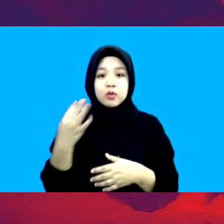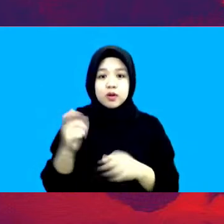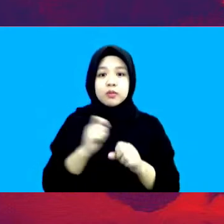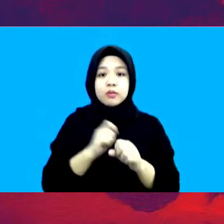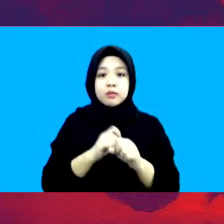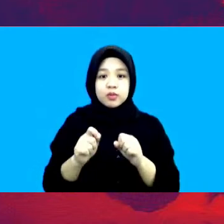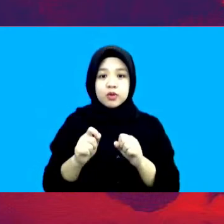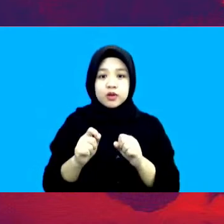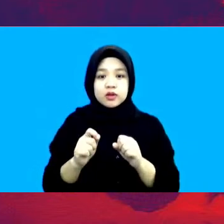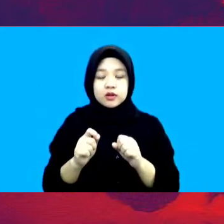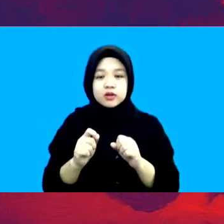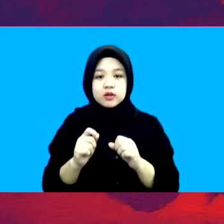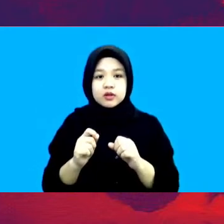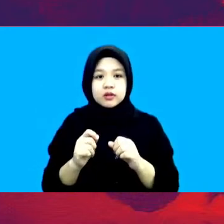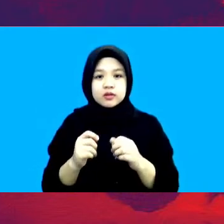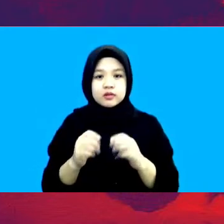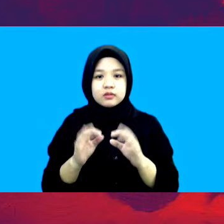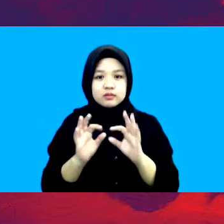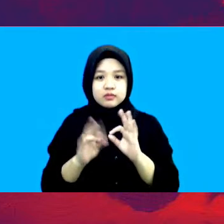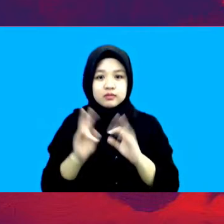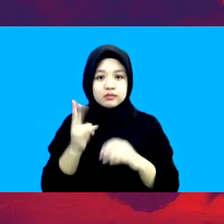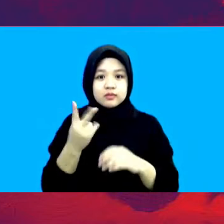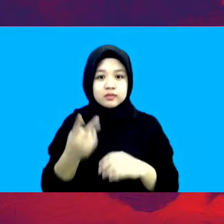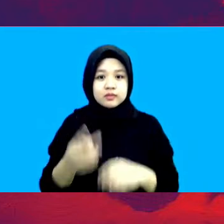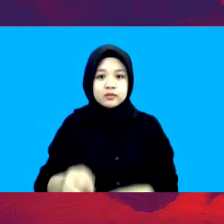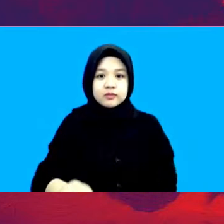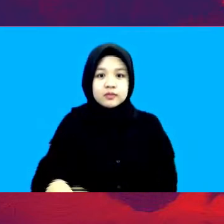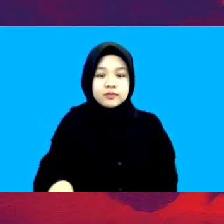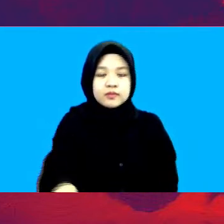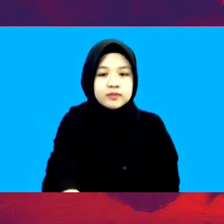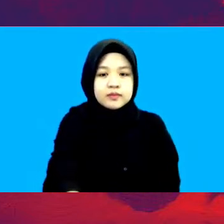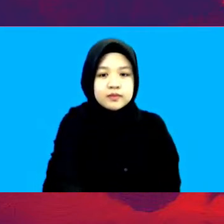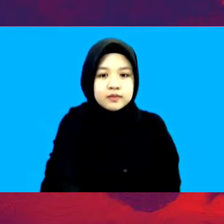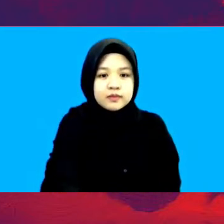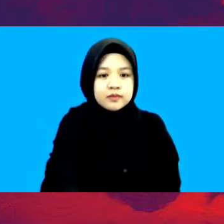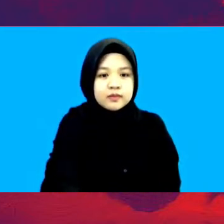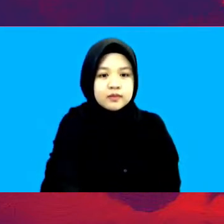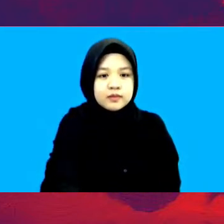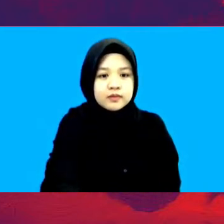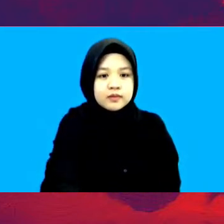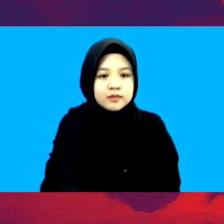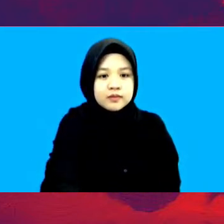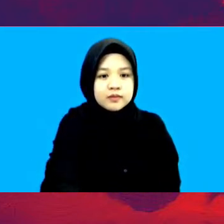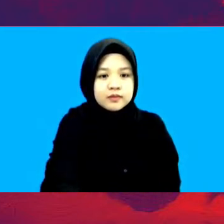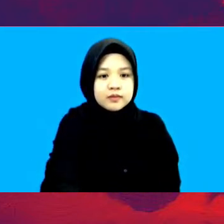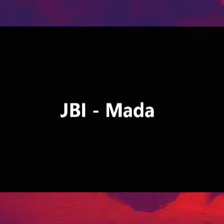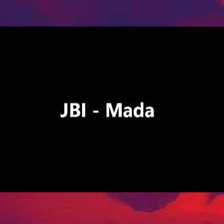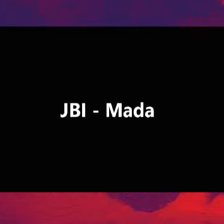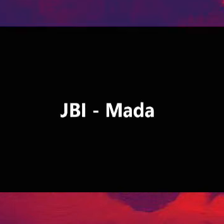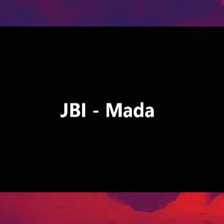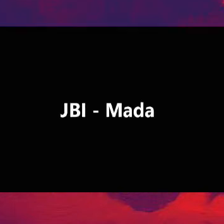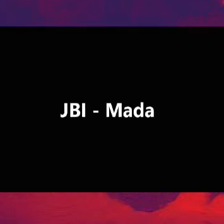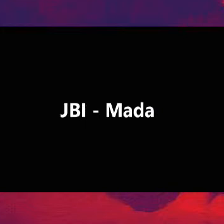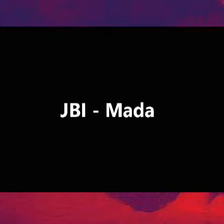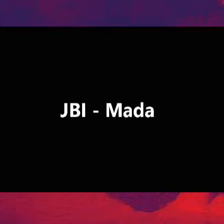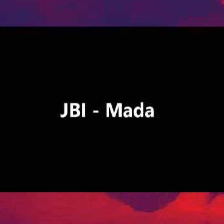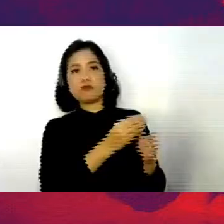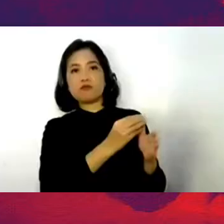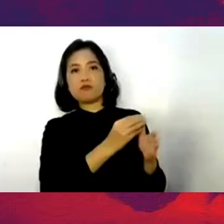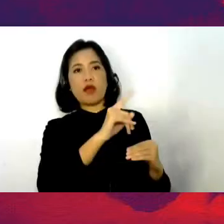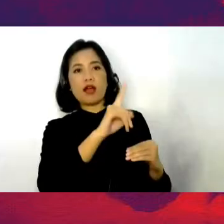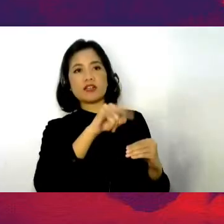That average is the FGT measure. For each alpha, there's a